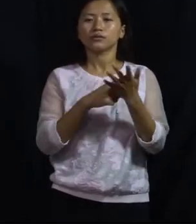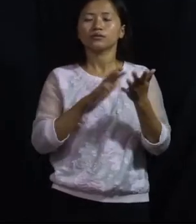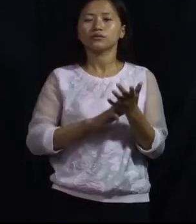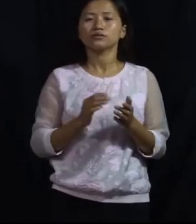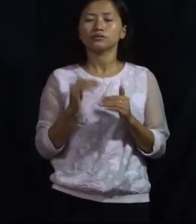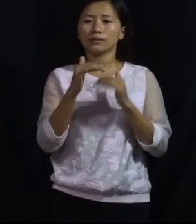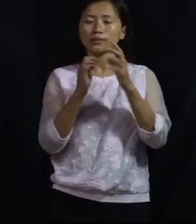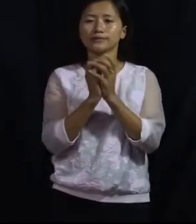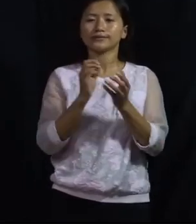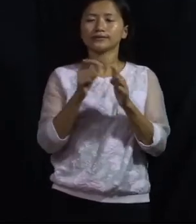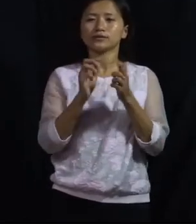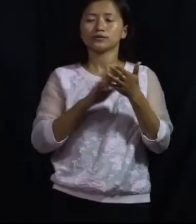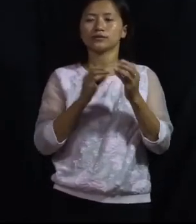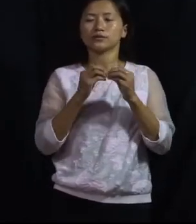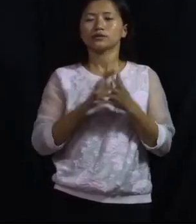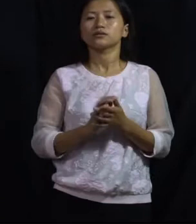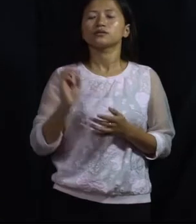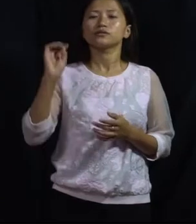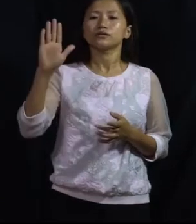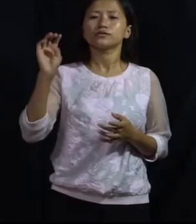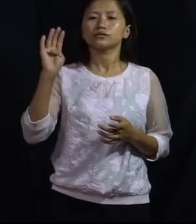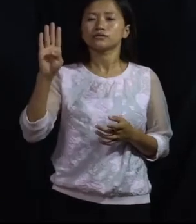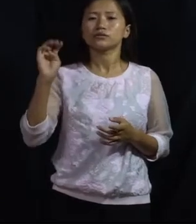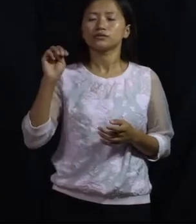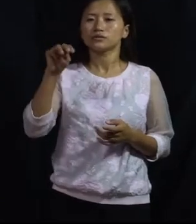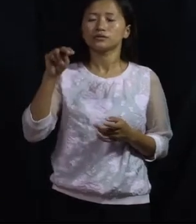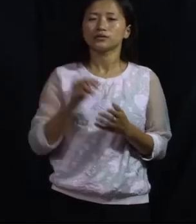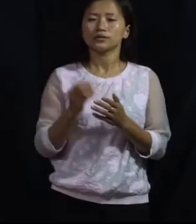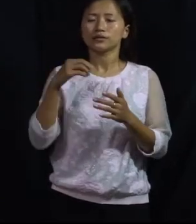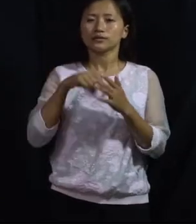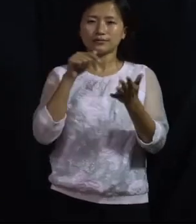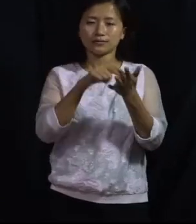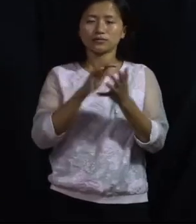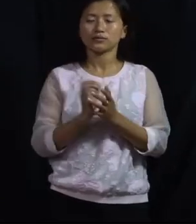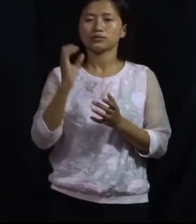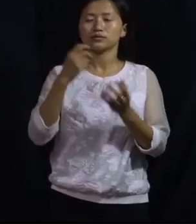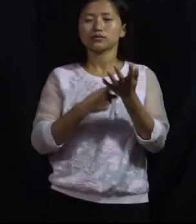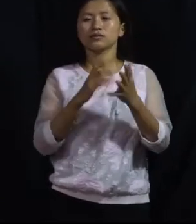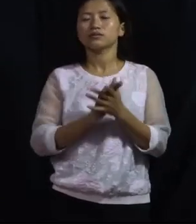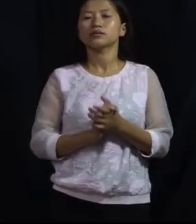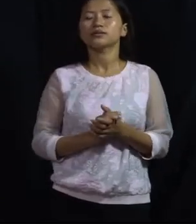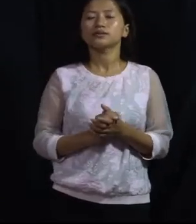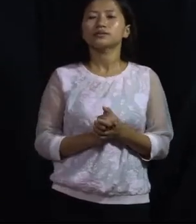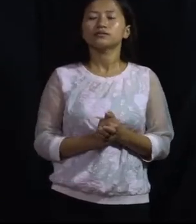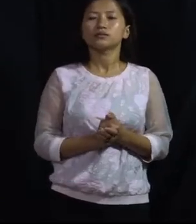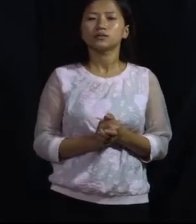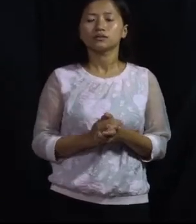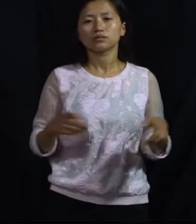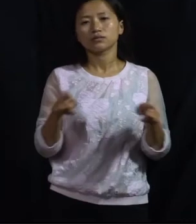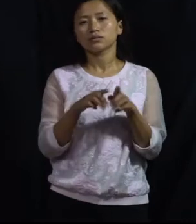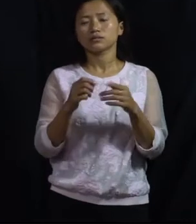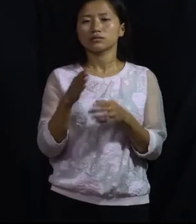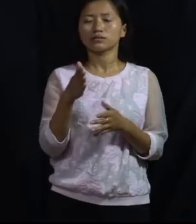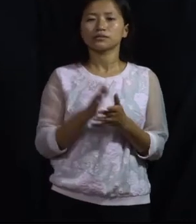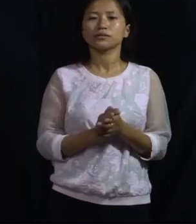doubtful debts. Rupees 5,400 included in sundry creditors be written back as no